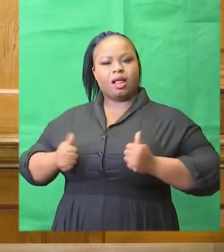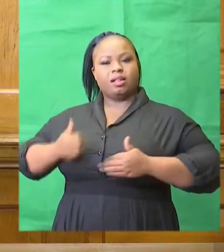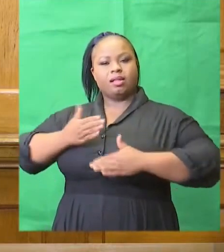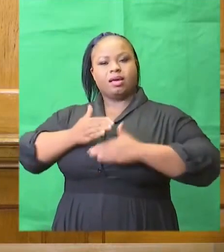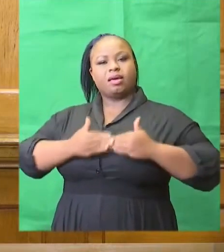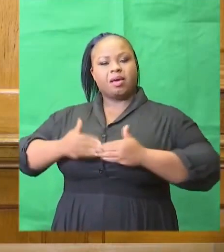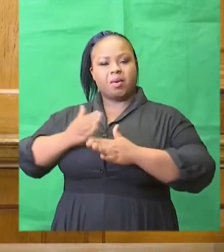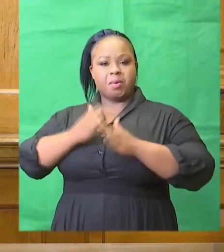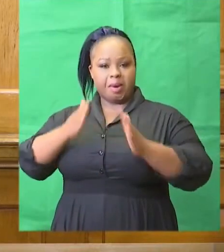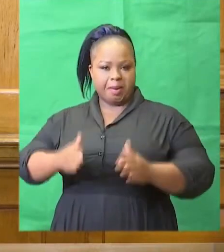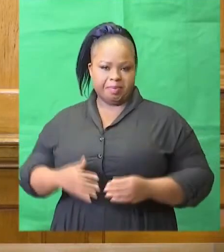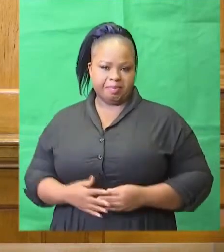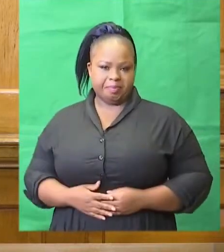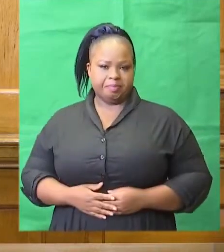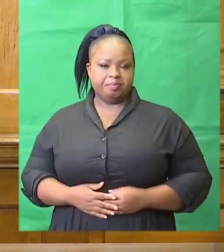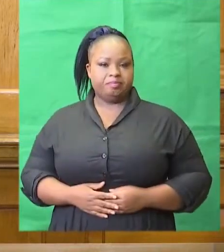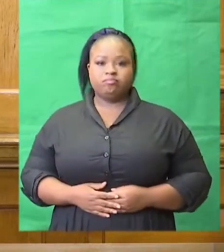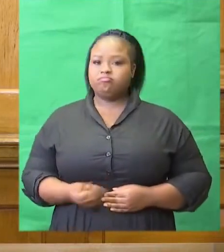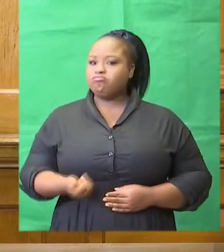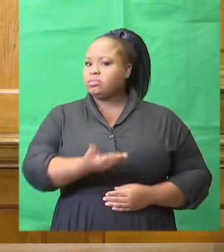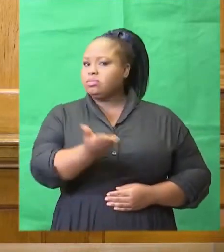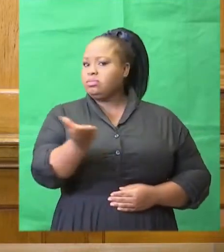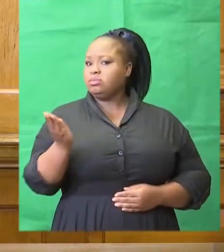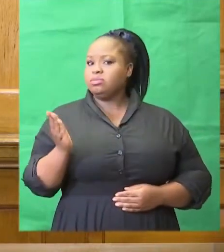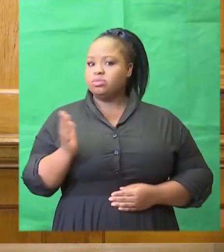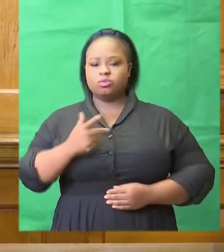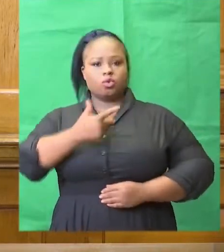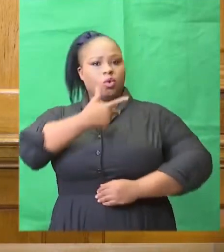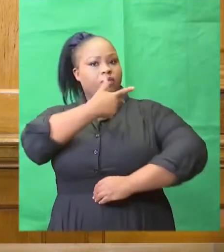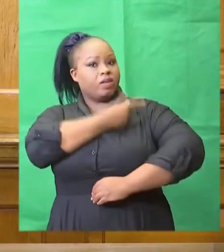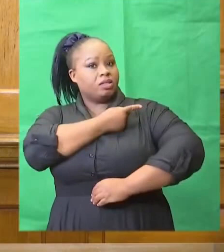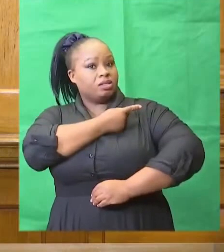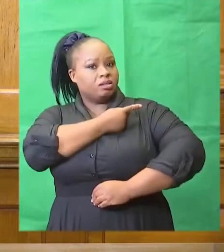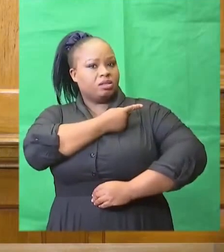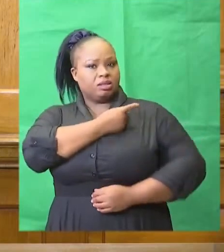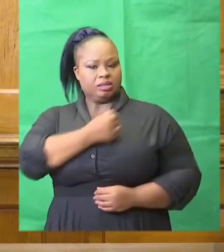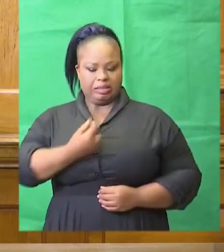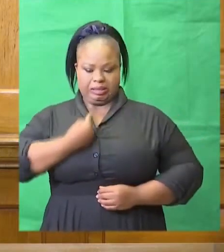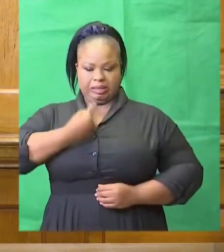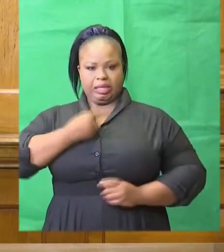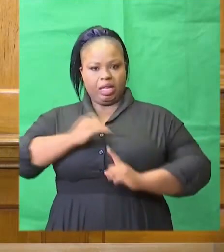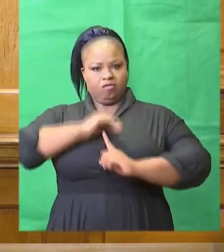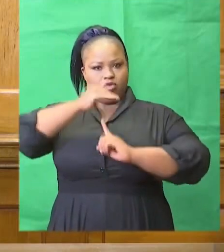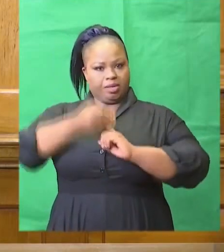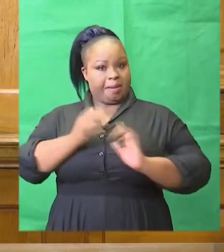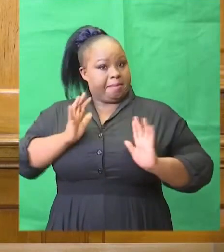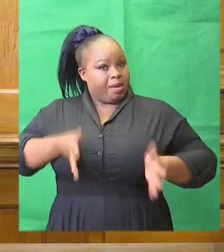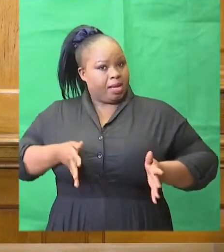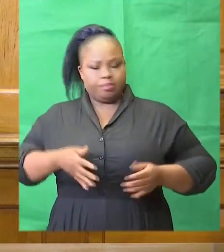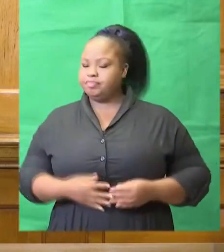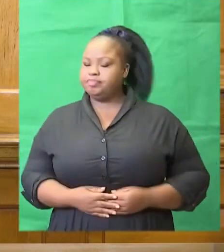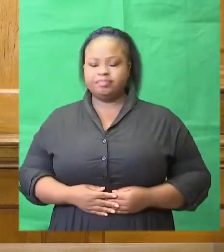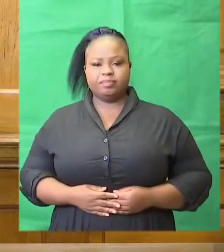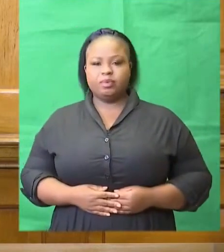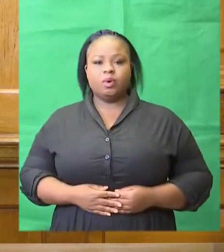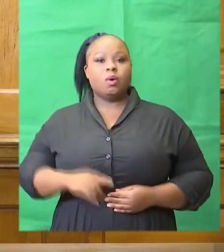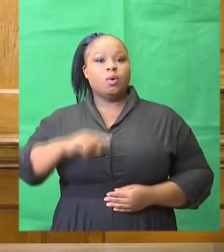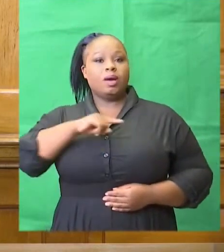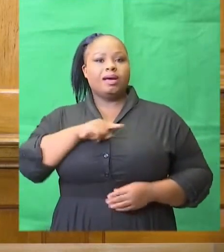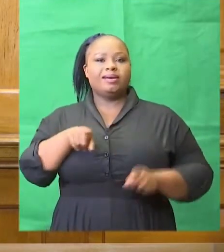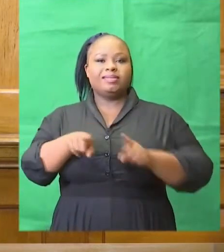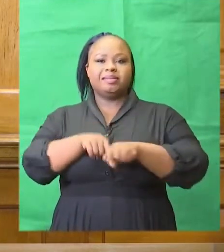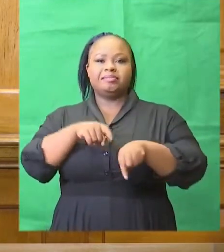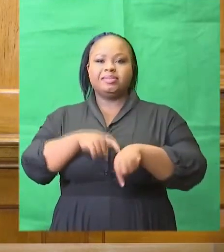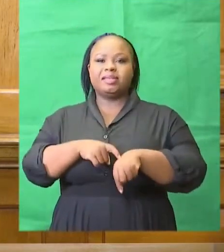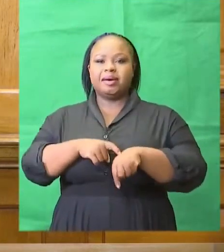getting vaccinated, we are not only protecting ourselves, but we are also reducing the pressure